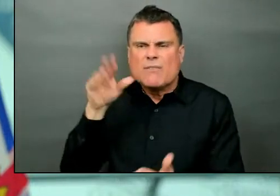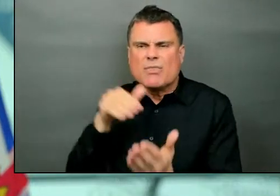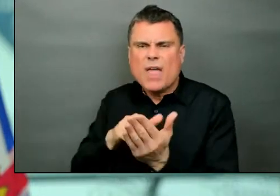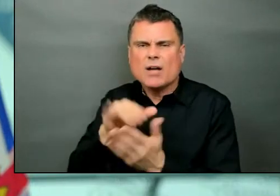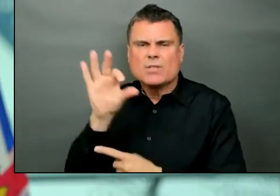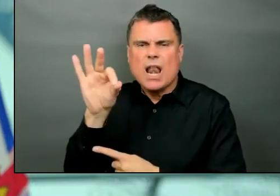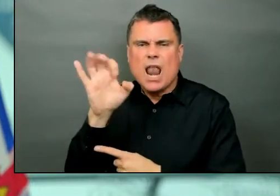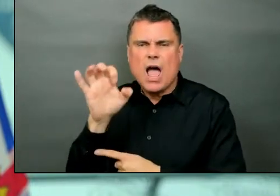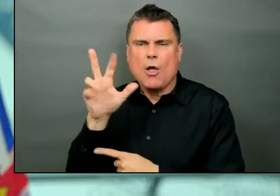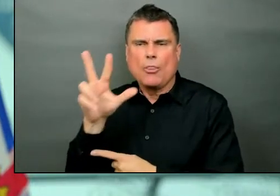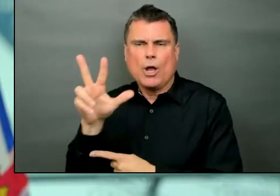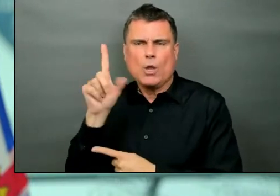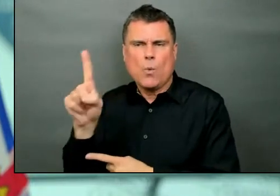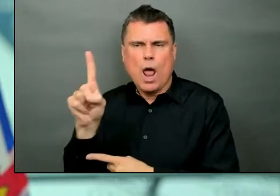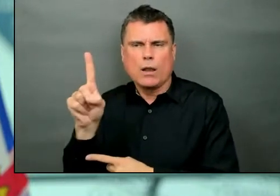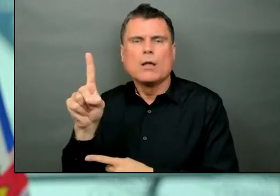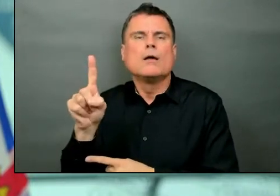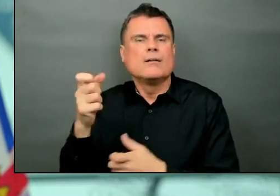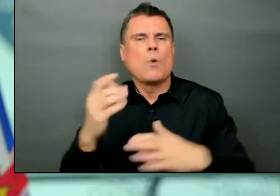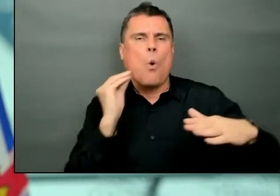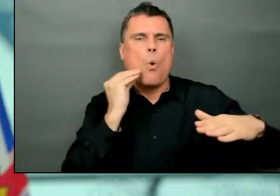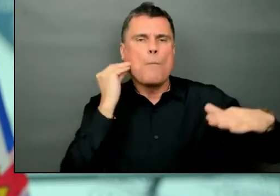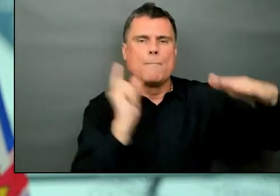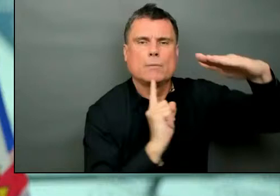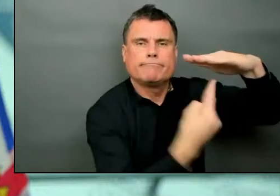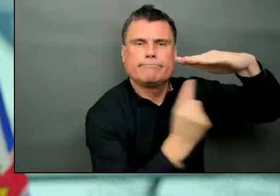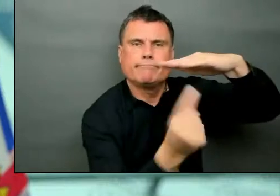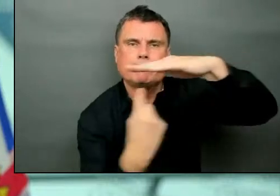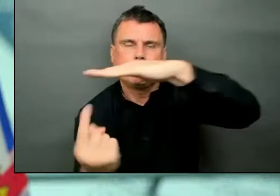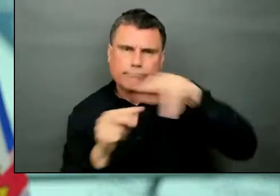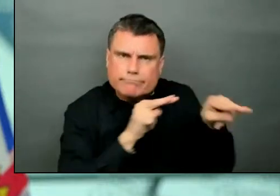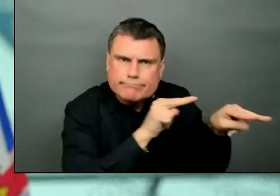79,031 people under active public health monitoring and